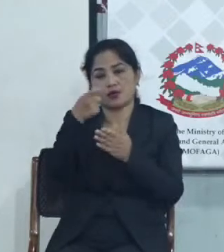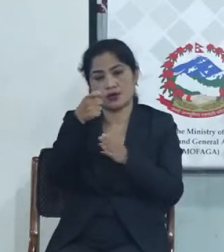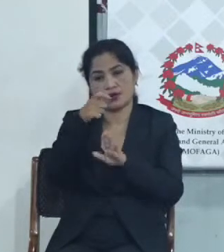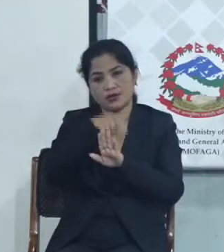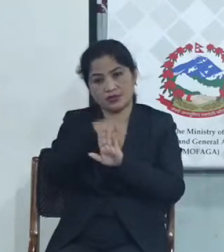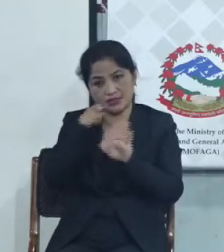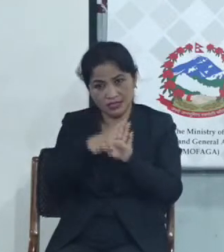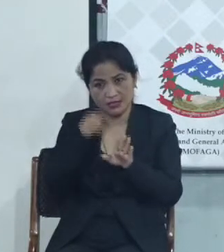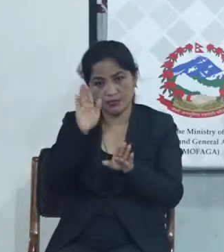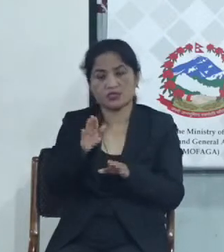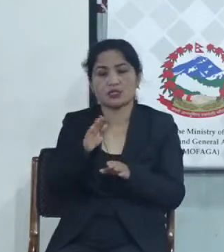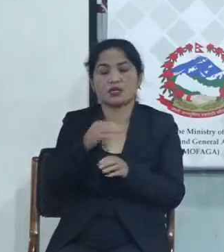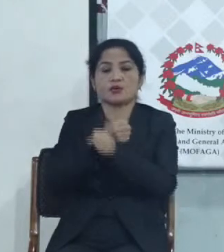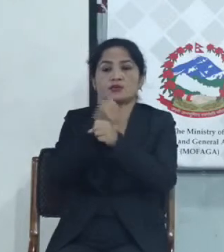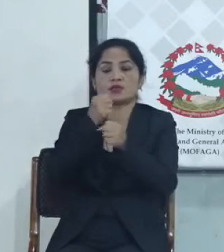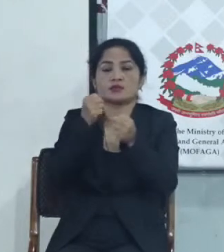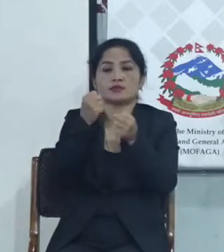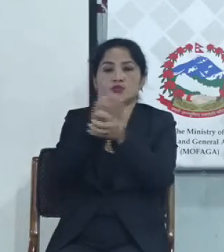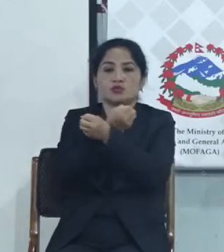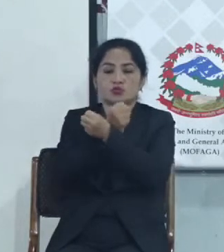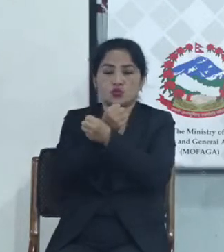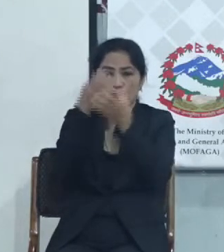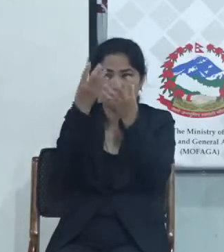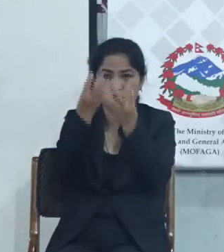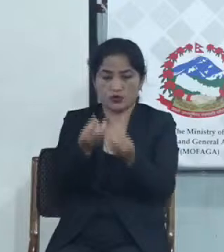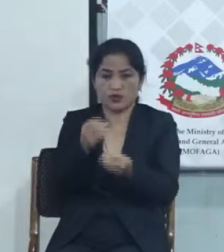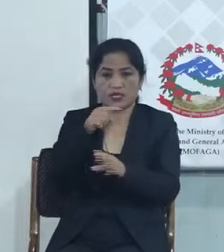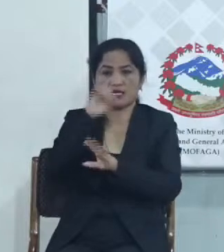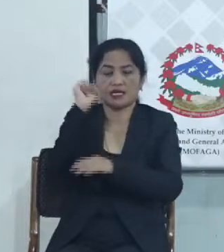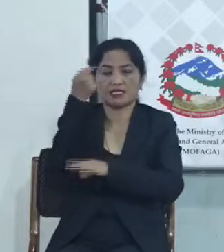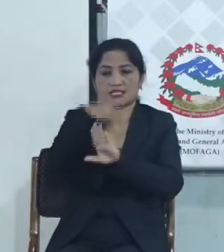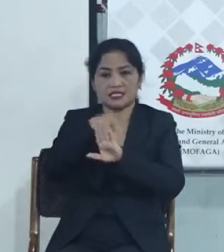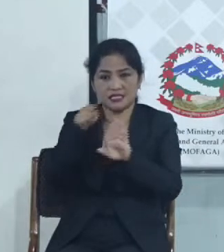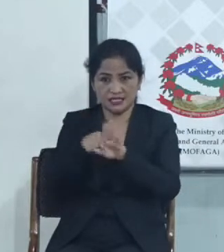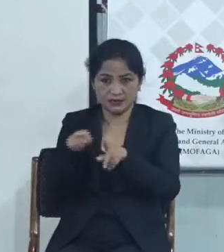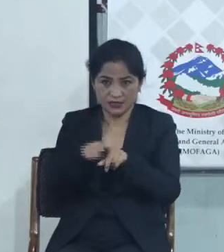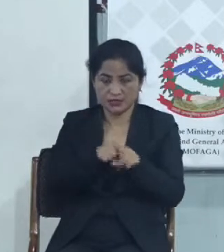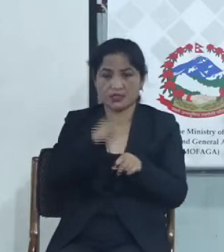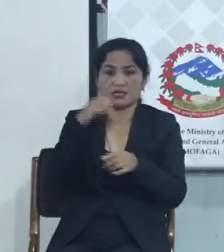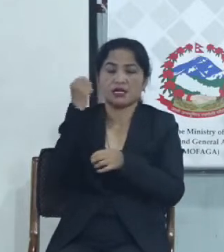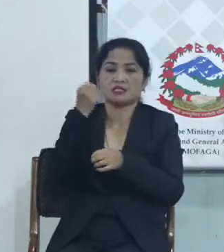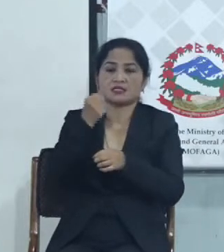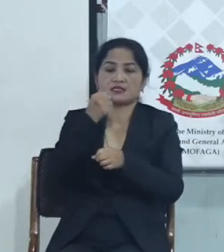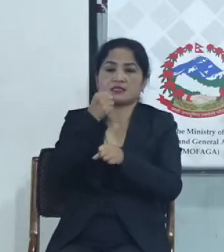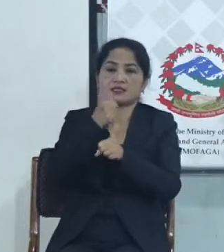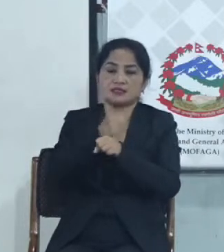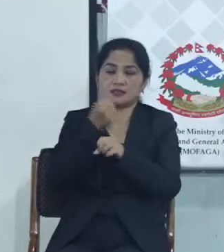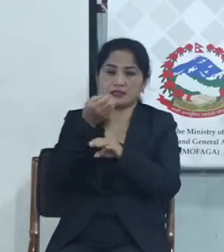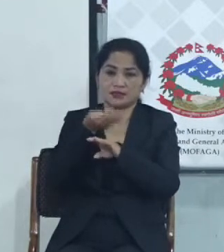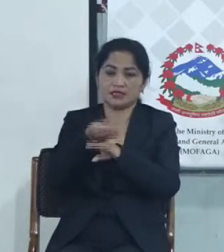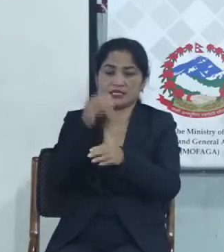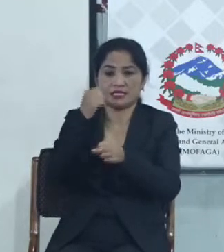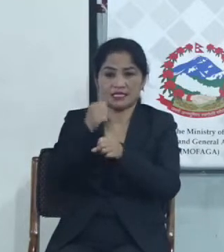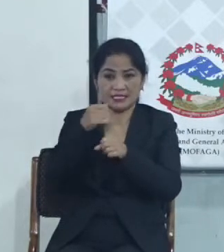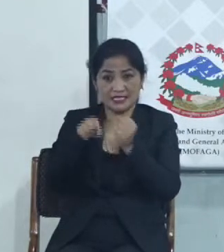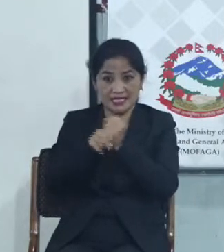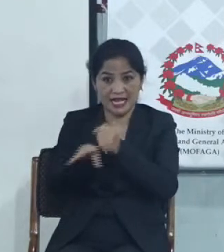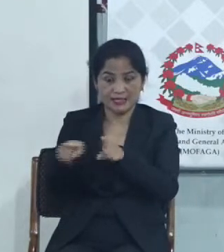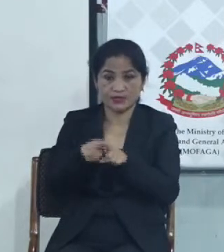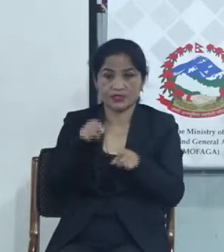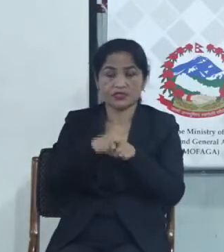and we have a national disaster response mechanism, as well as we have a various emergency